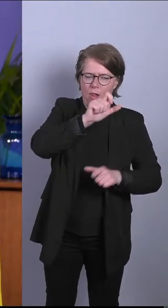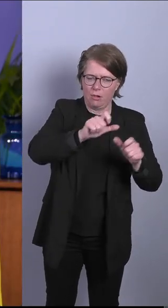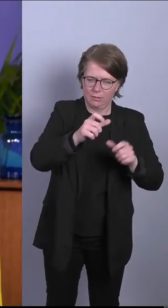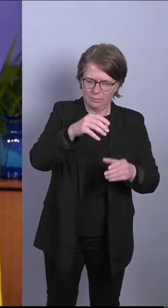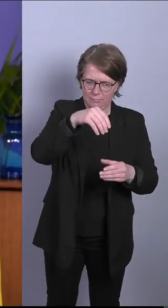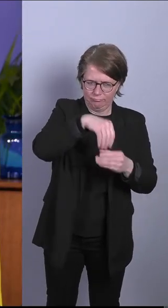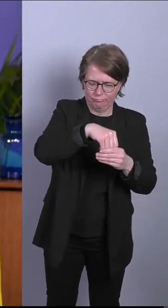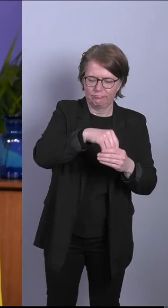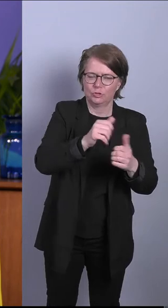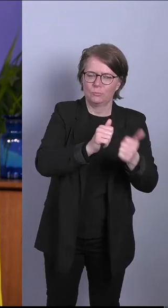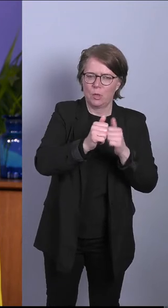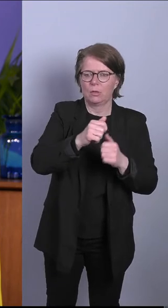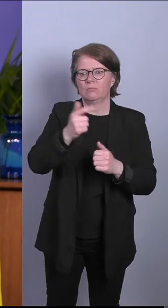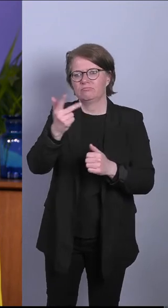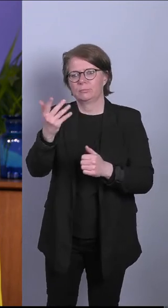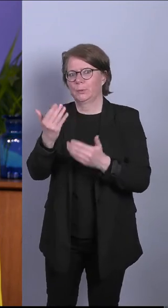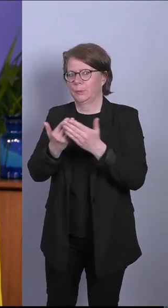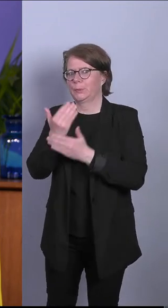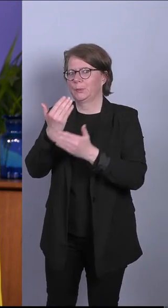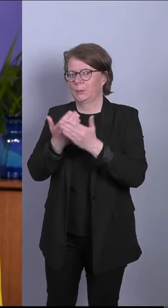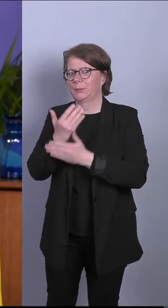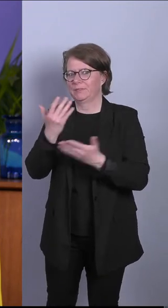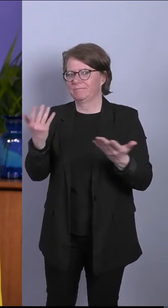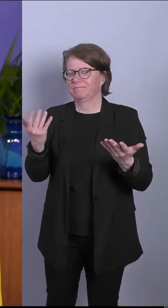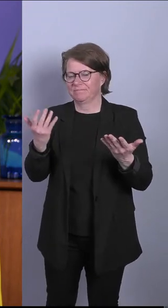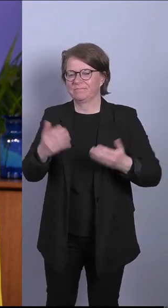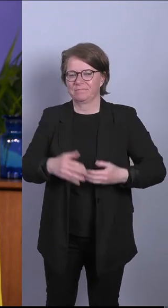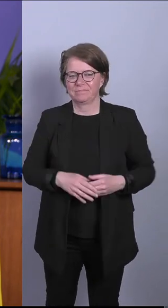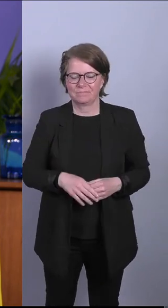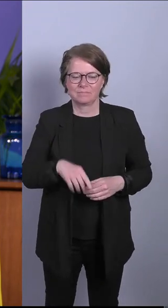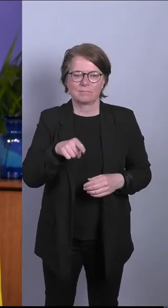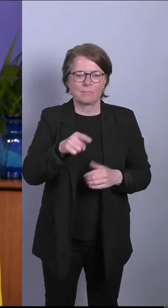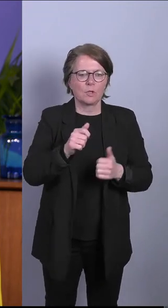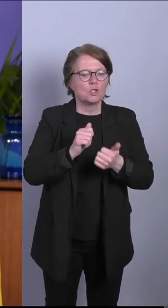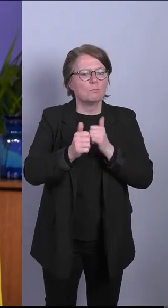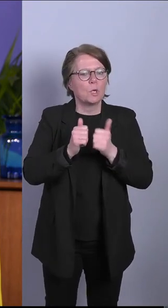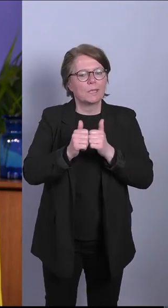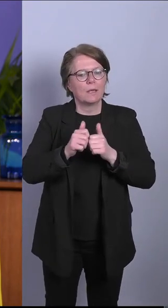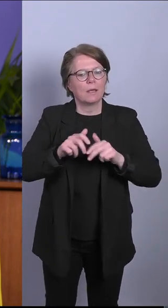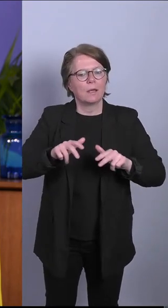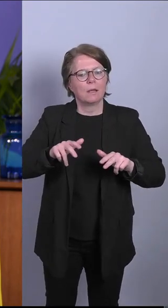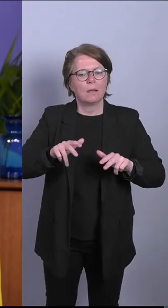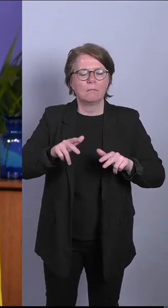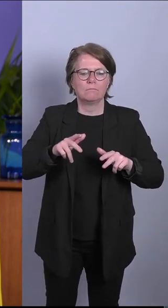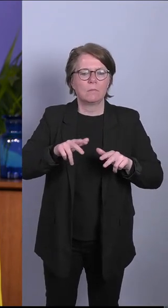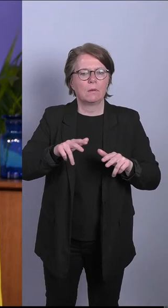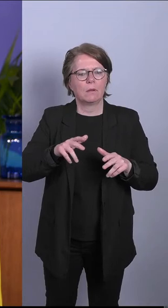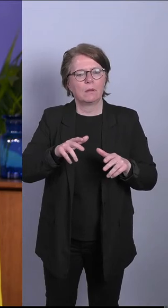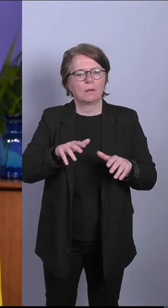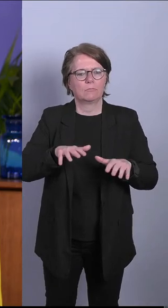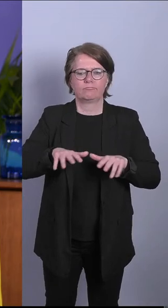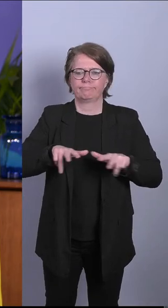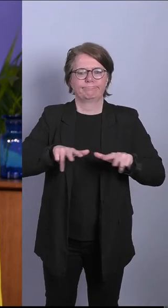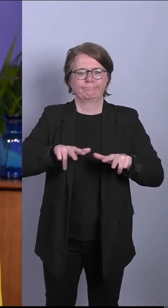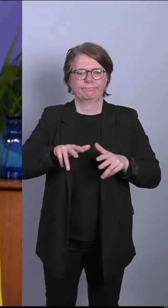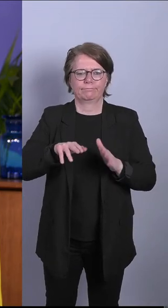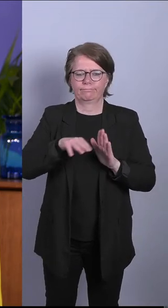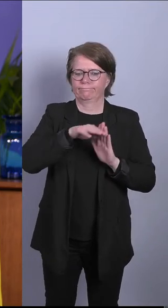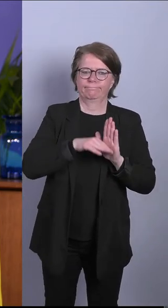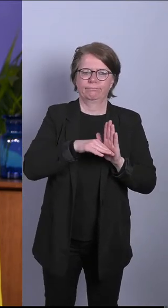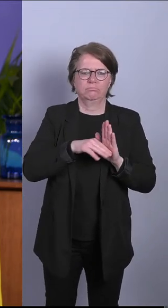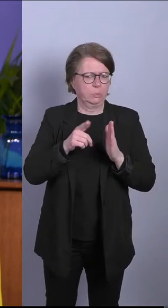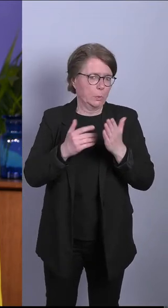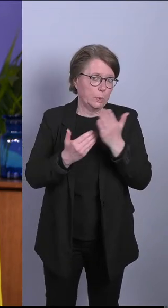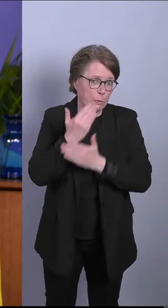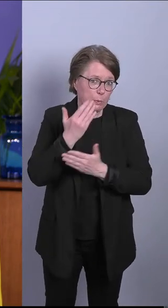its kind in World Games, and this was also possible. I thank Mr. Jan Holzer and DSE for this support. And a lot of